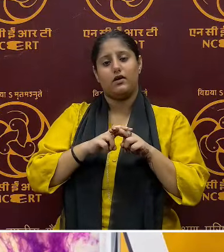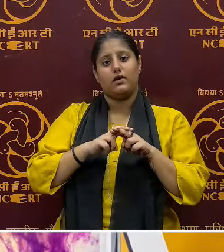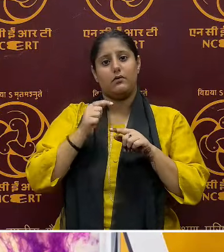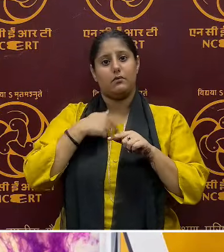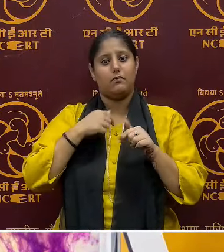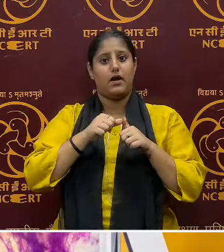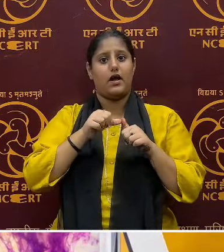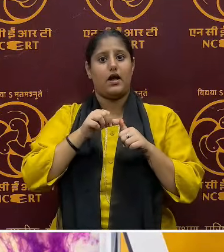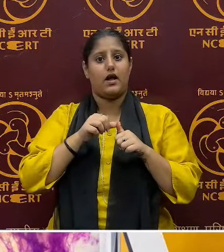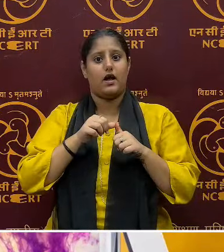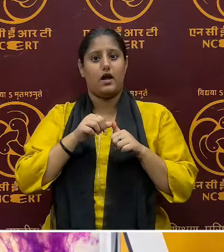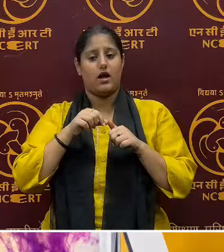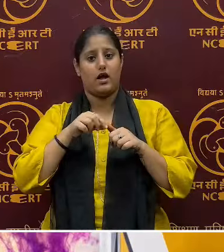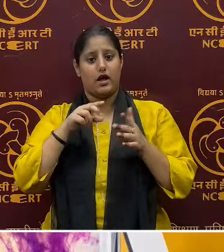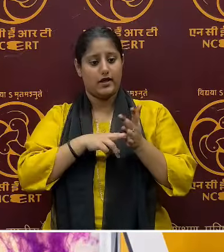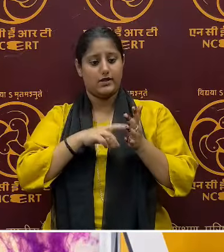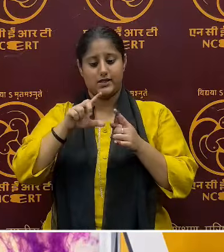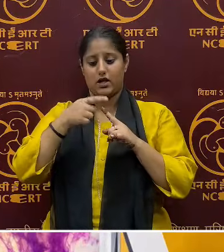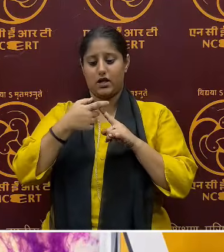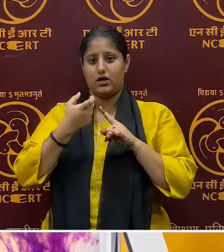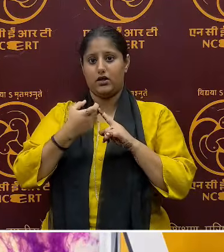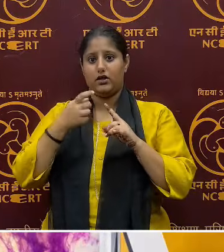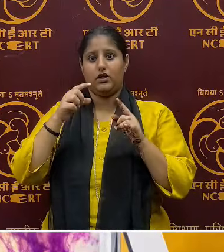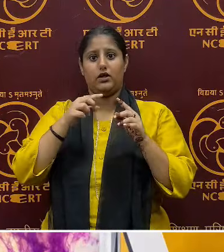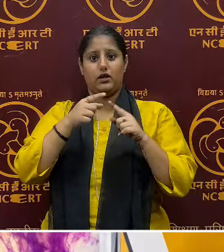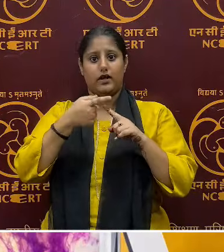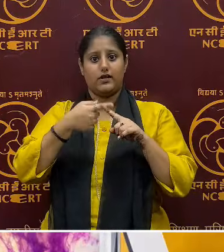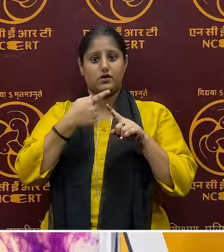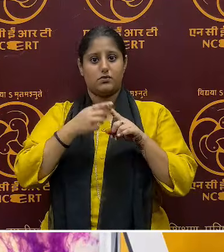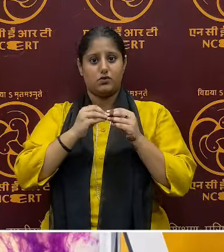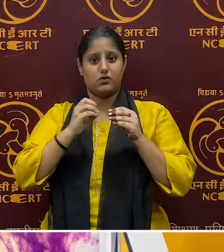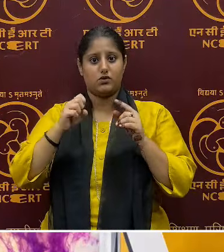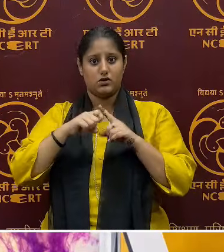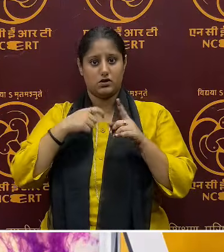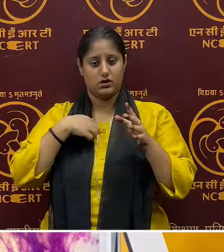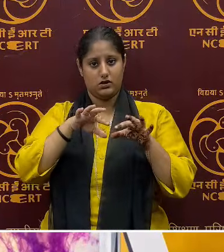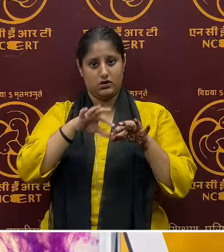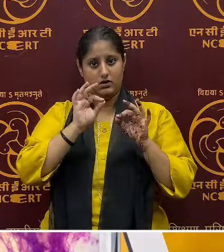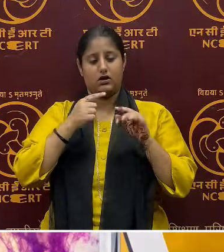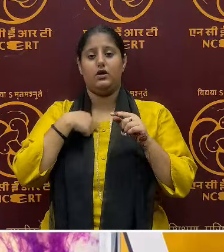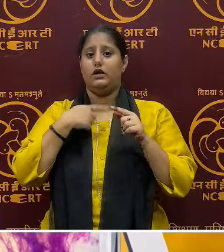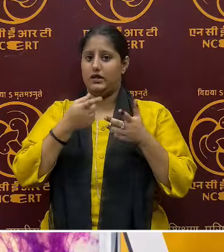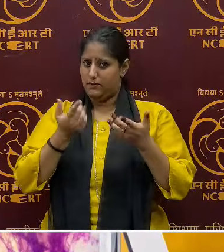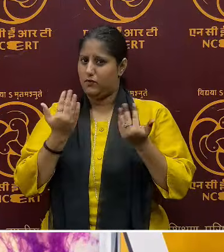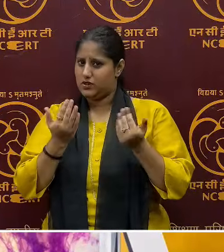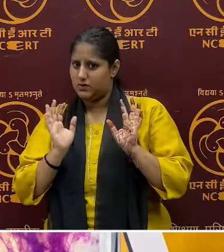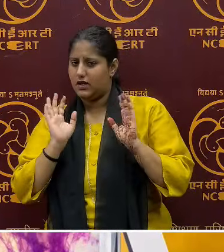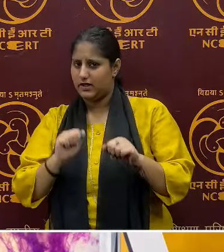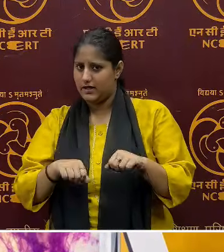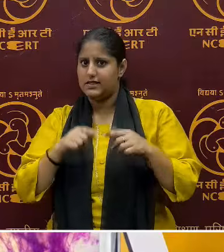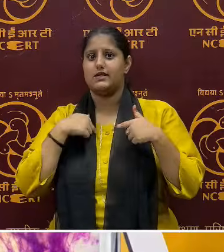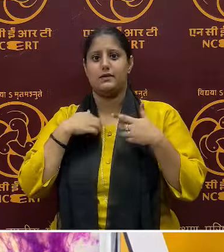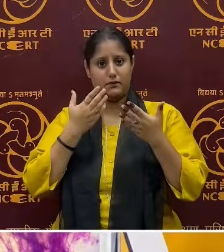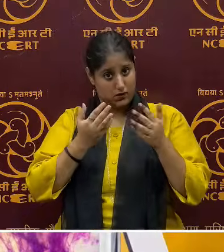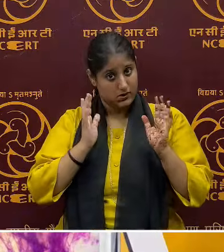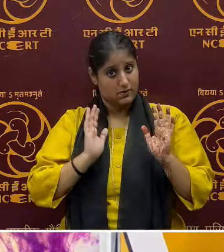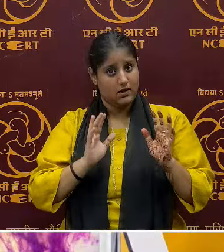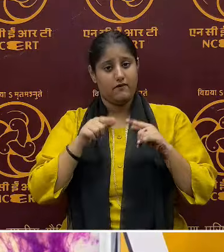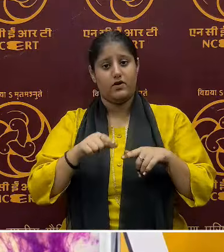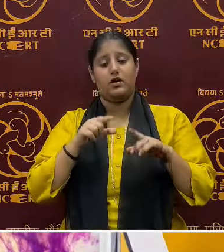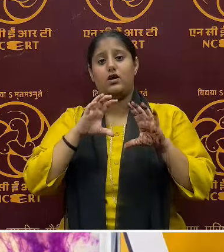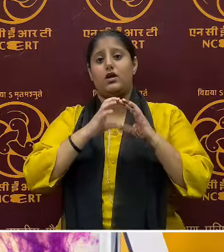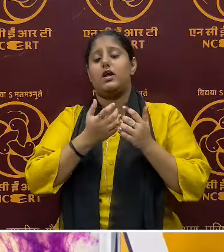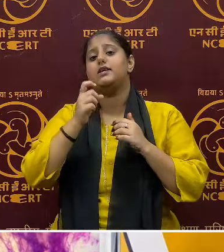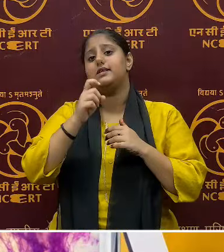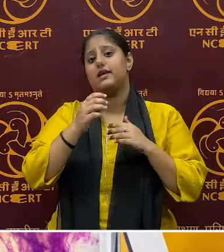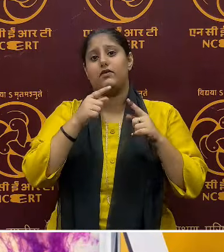virtual labs through my NCERT textbooks? Is it possible? Yes, correct, bilkul, it's possible. I'll show you that this is the grade